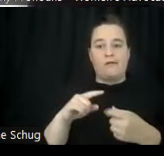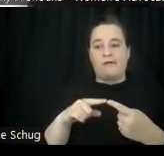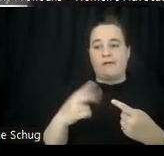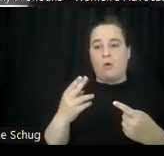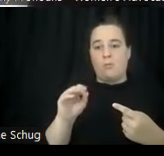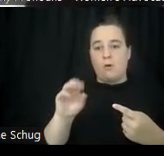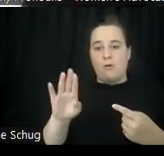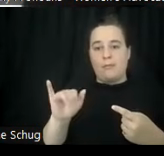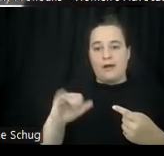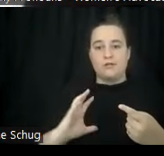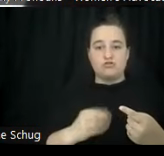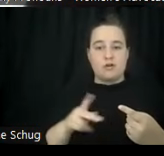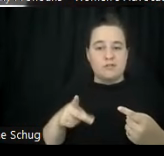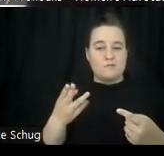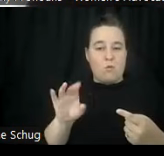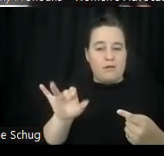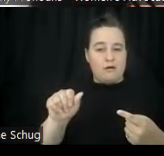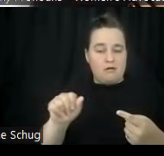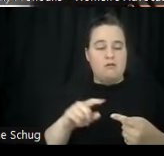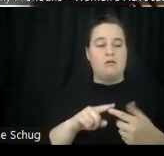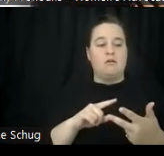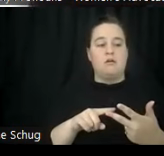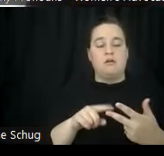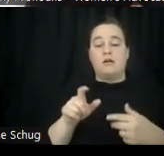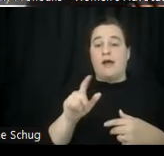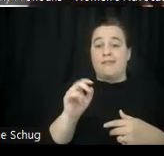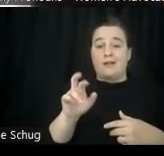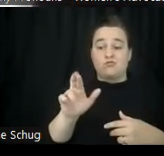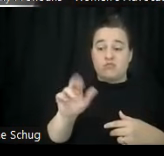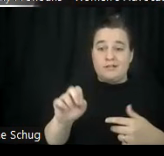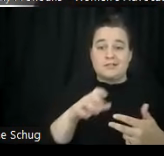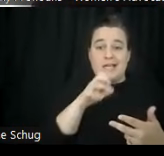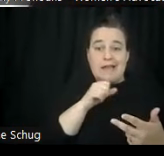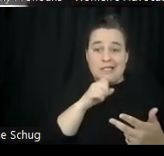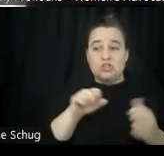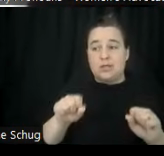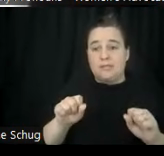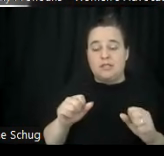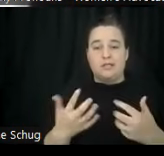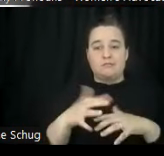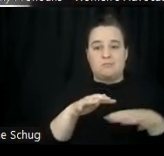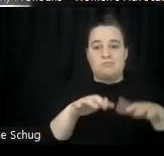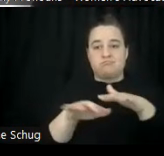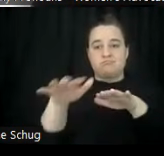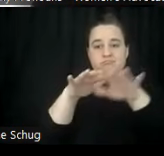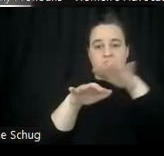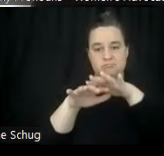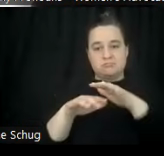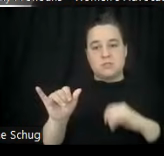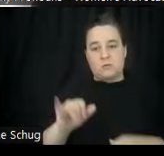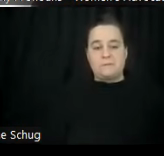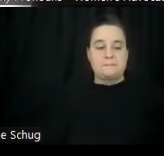biphobia, transphobia, and also the ways in which factors like age, race, ability, and other identities may overlap.